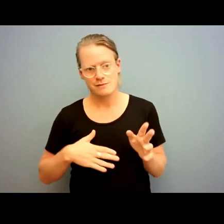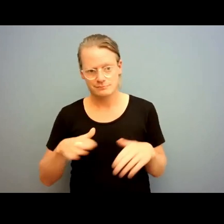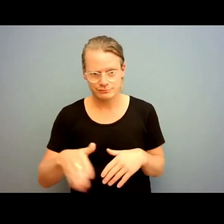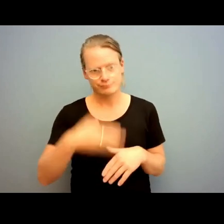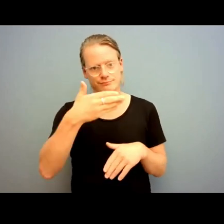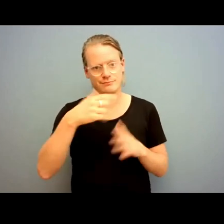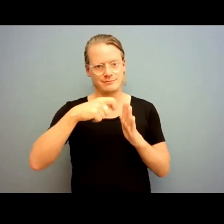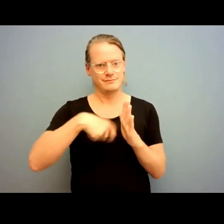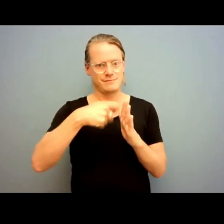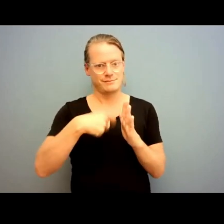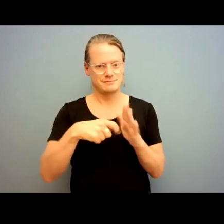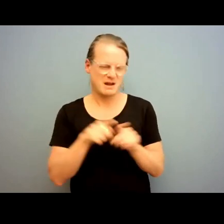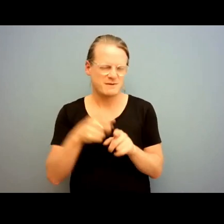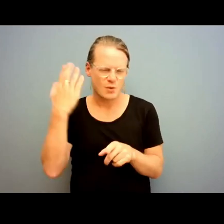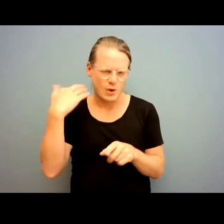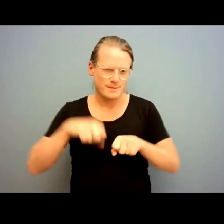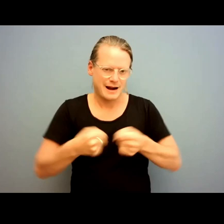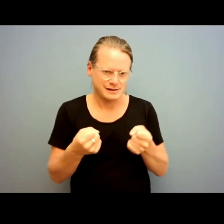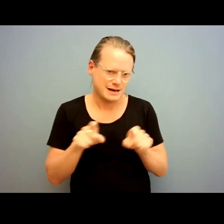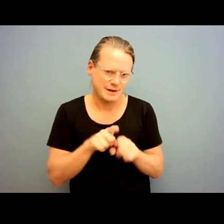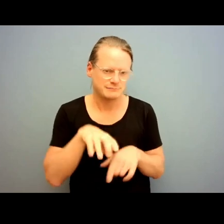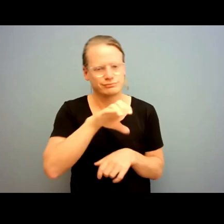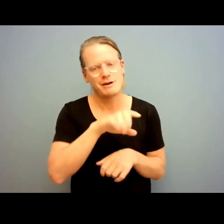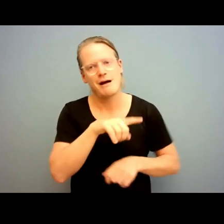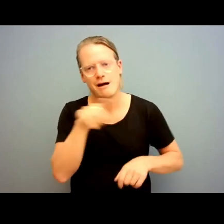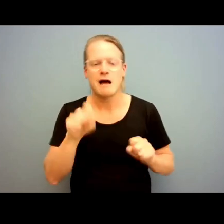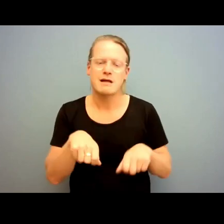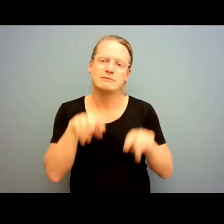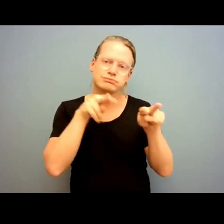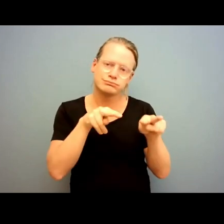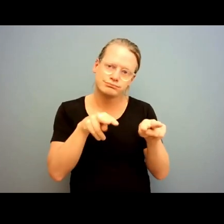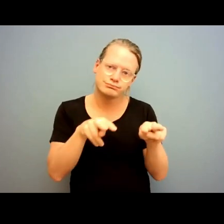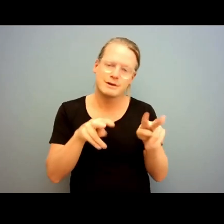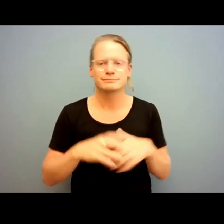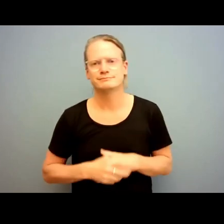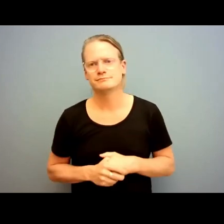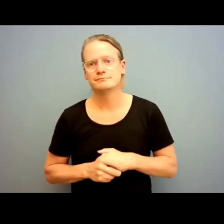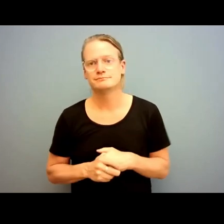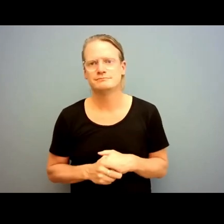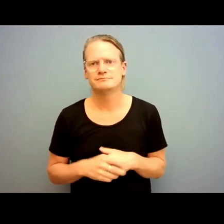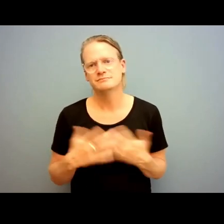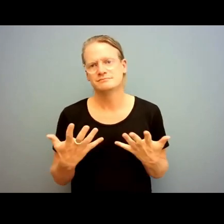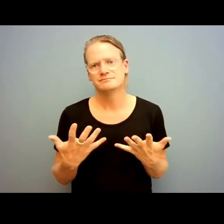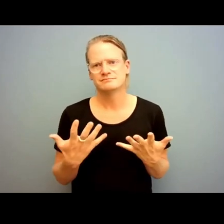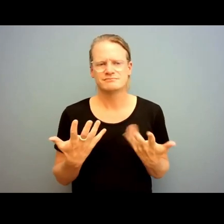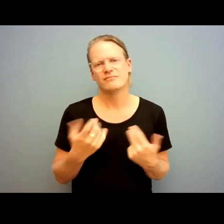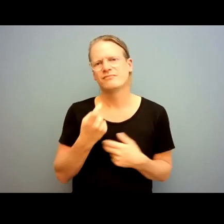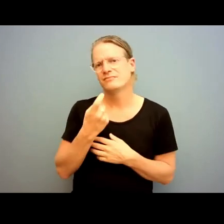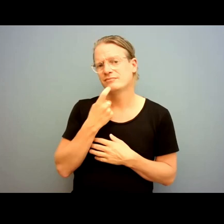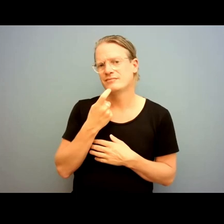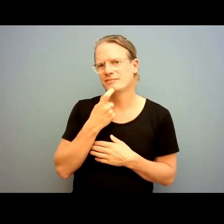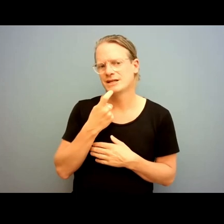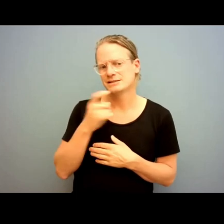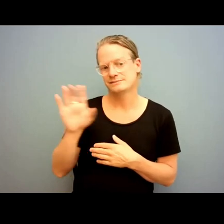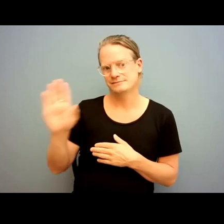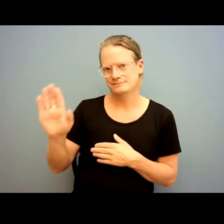that have been prepared by the Human Rights Center in Finland, and also a short documentary which